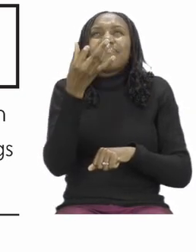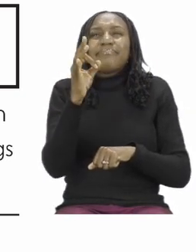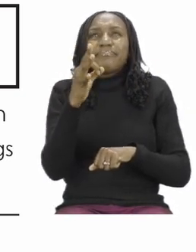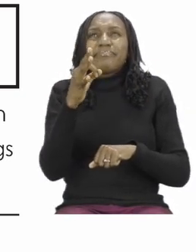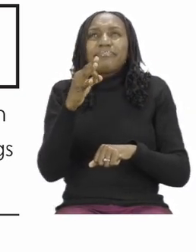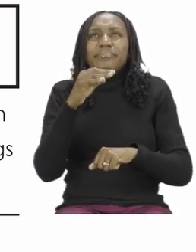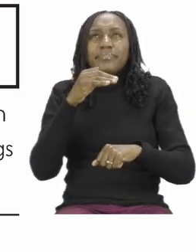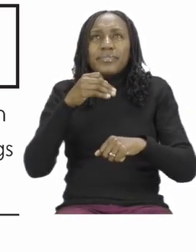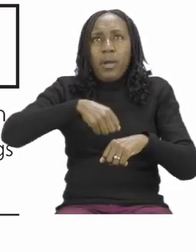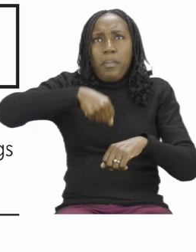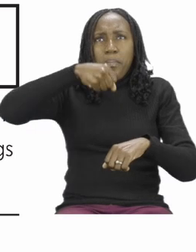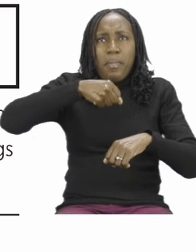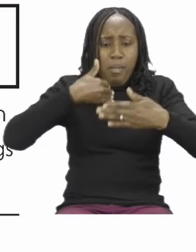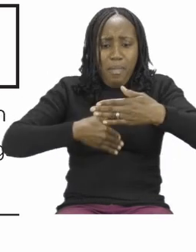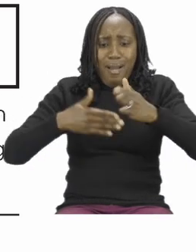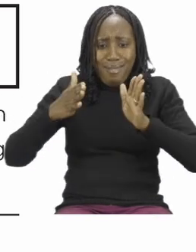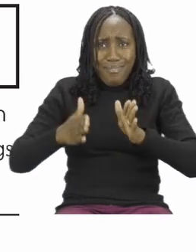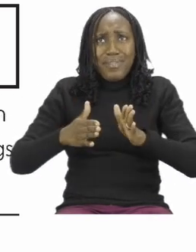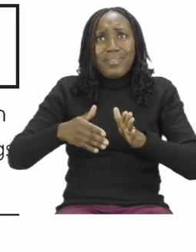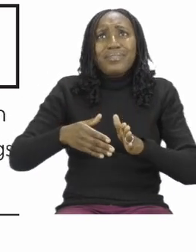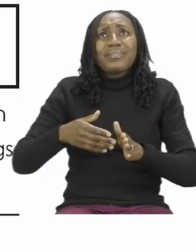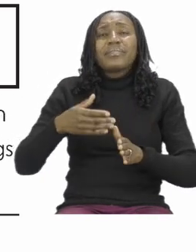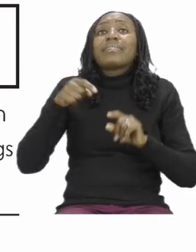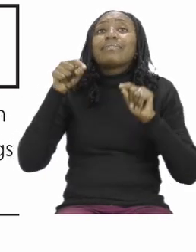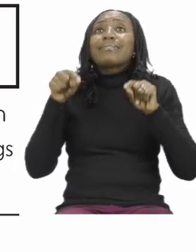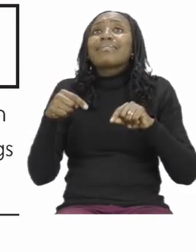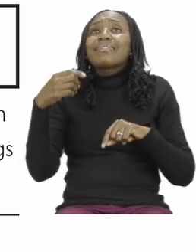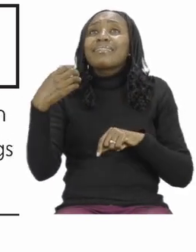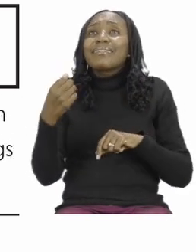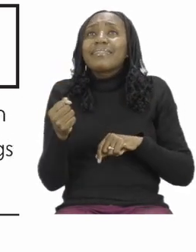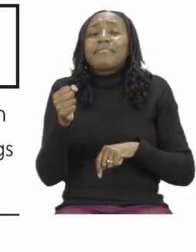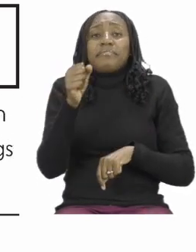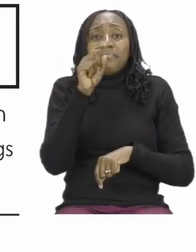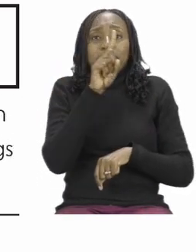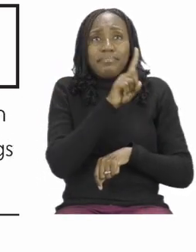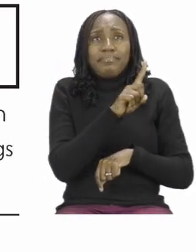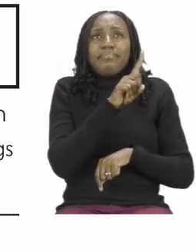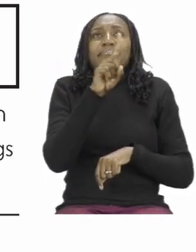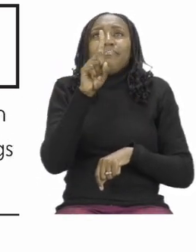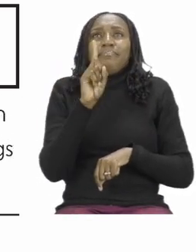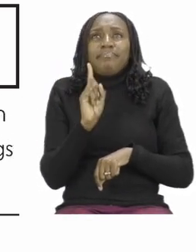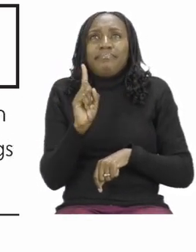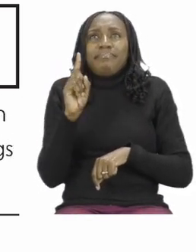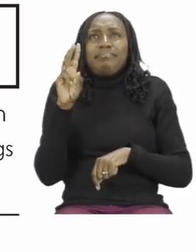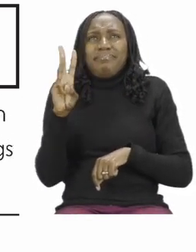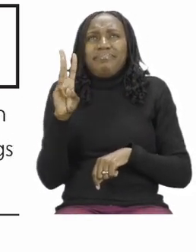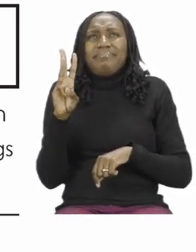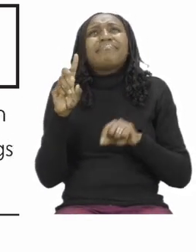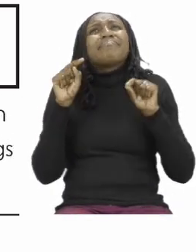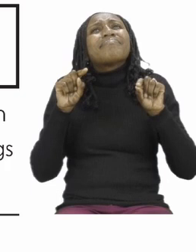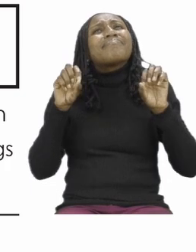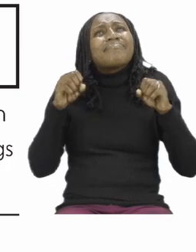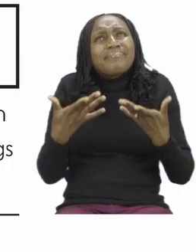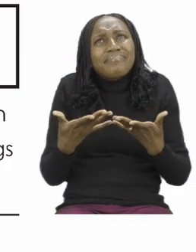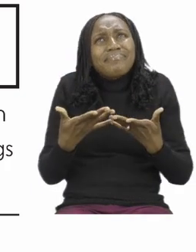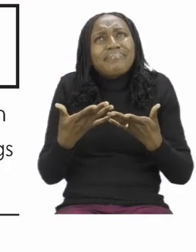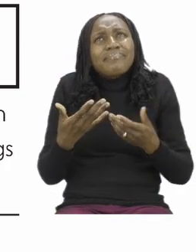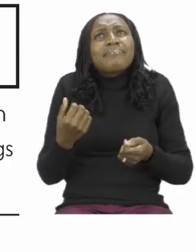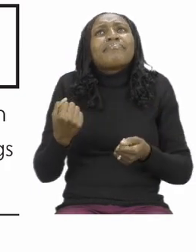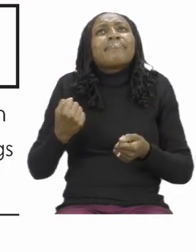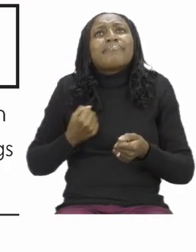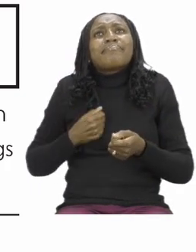has 113 bags left. How many bags of maize did he